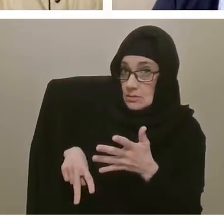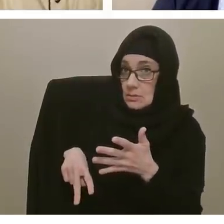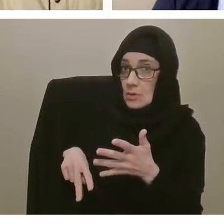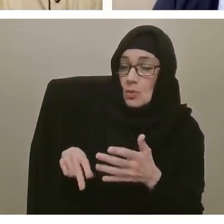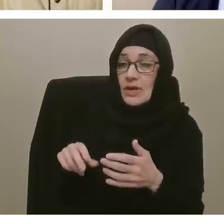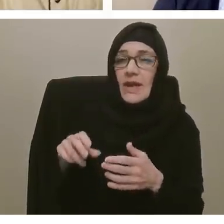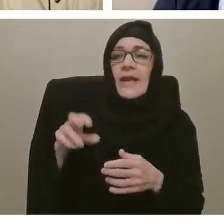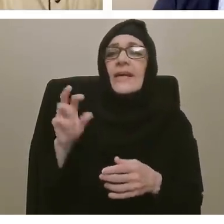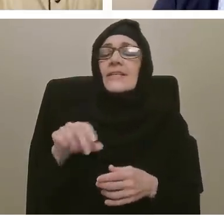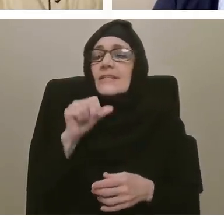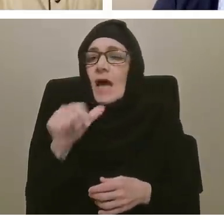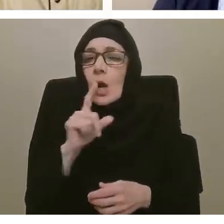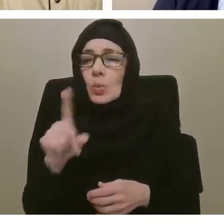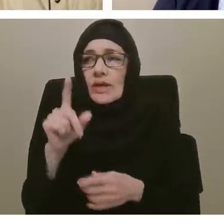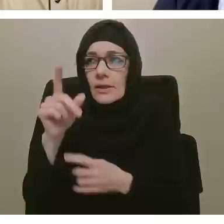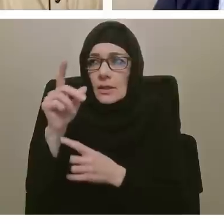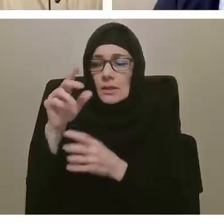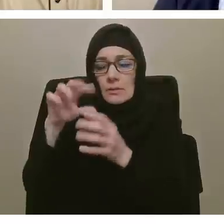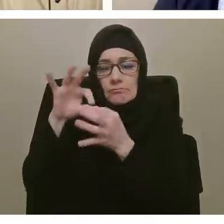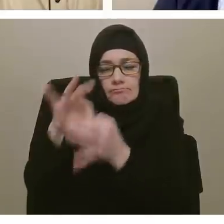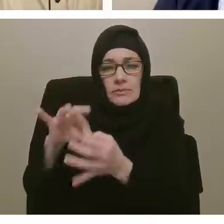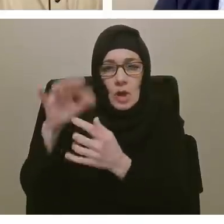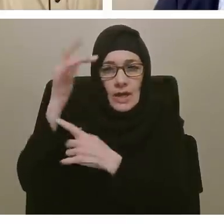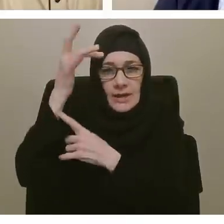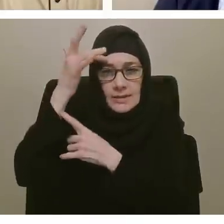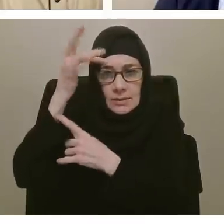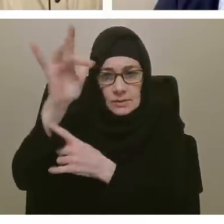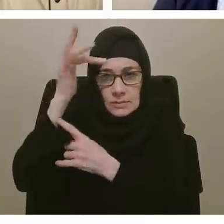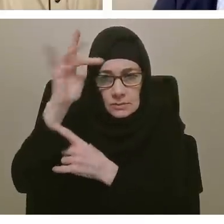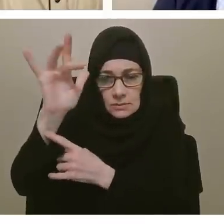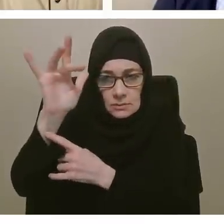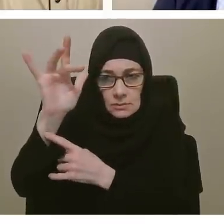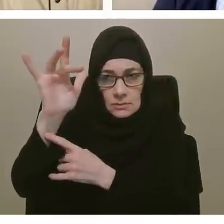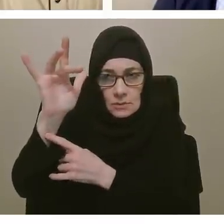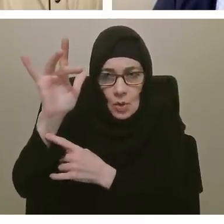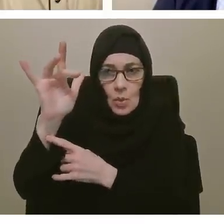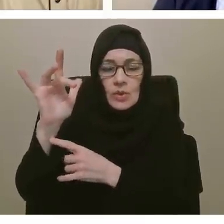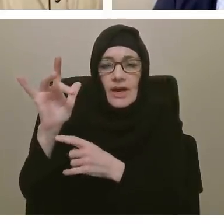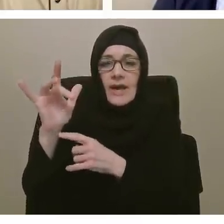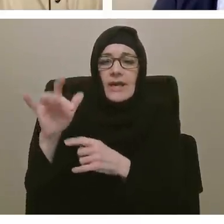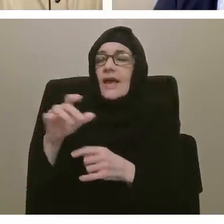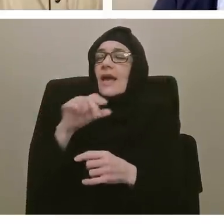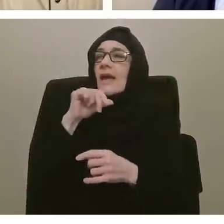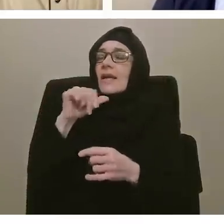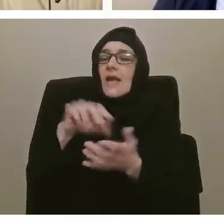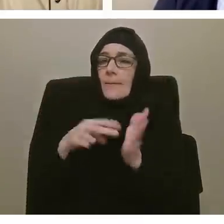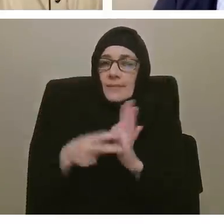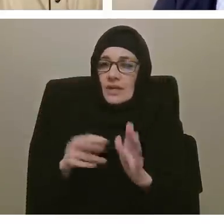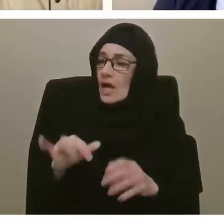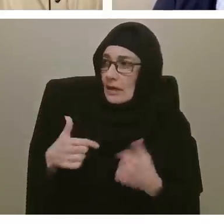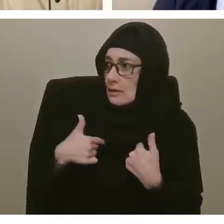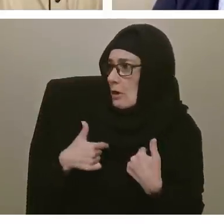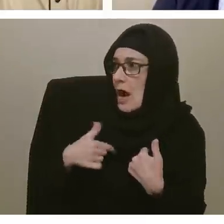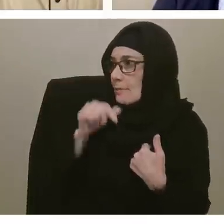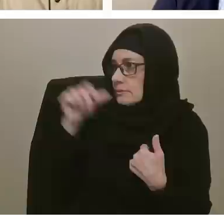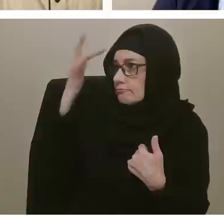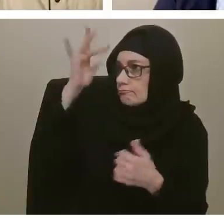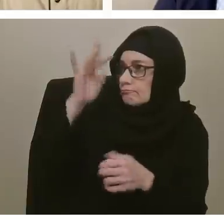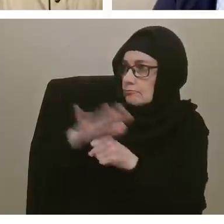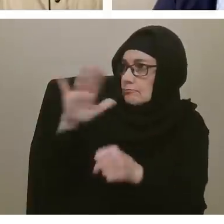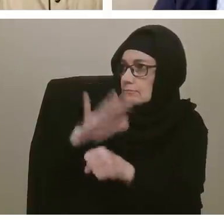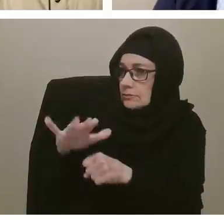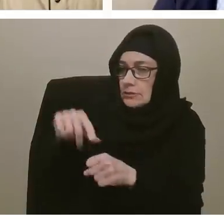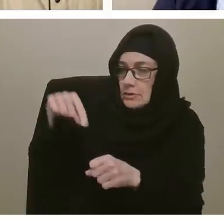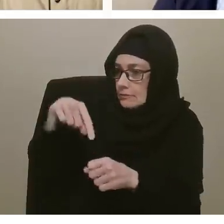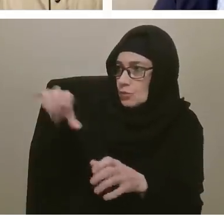It's not an intellectual negation, meaning that, you know, I don't have the requisite intellectual tools to be able to